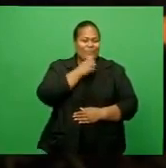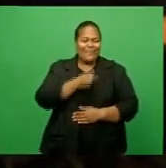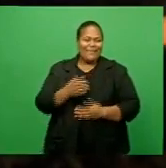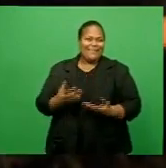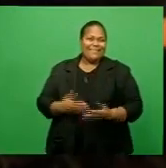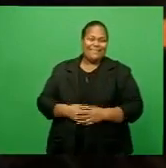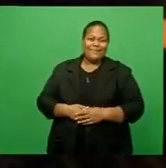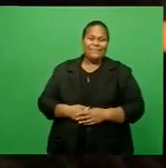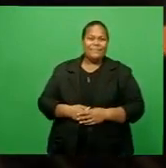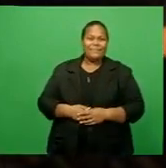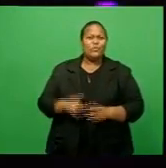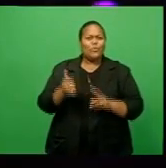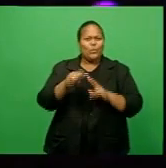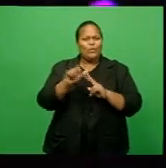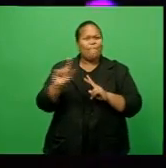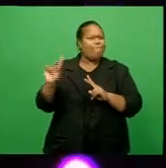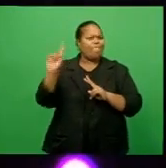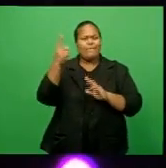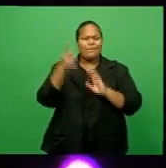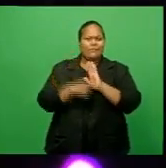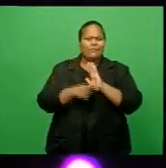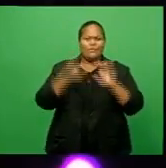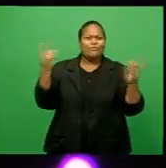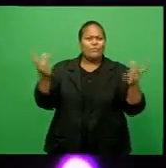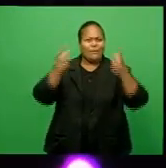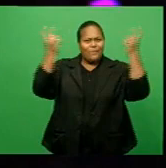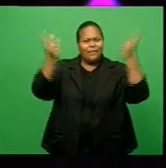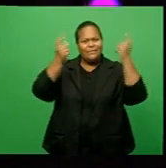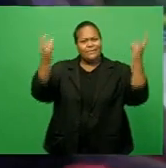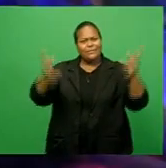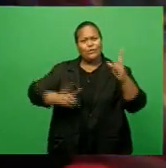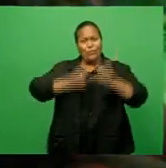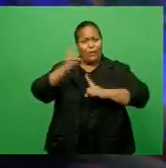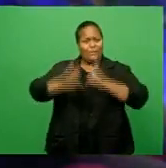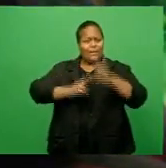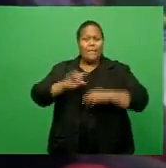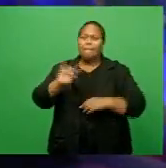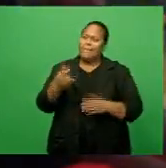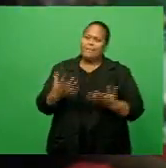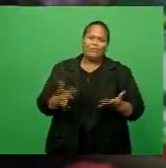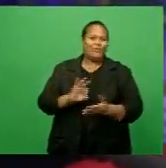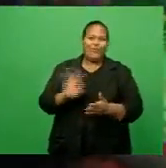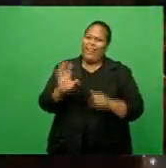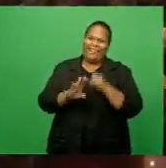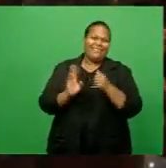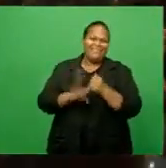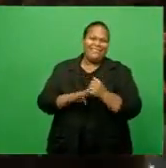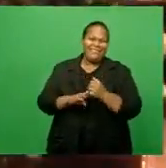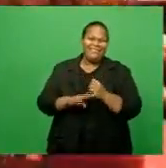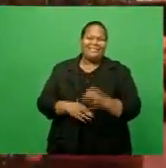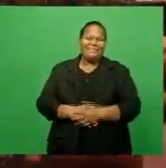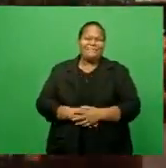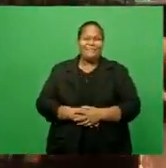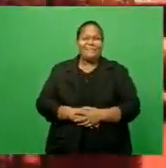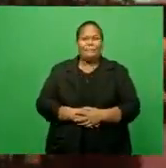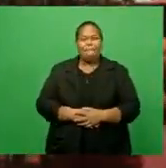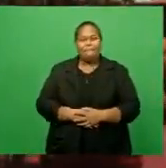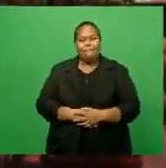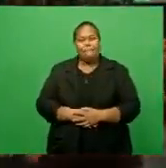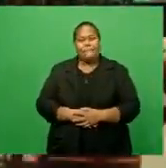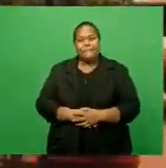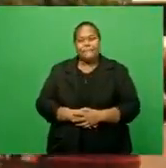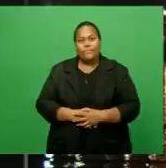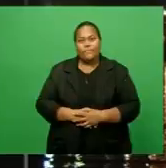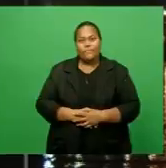was also his first time to celebrate Diwali, but it will also not be his last. Felipe Naikaso,